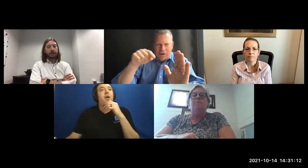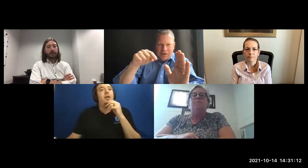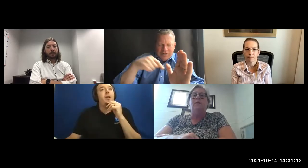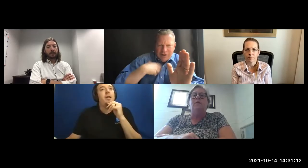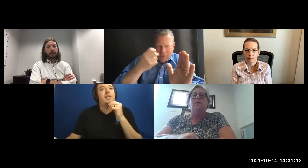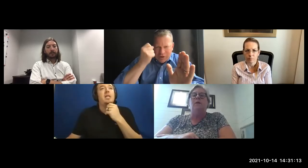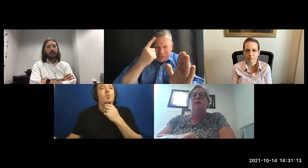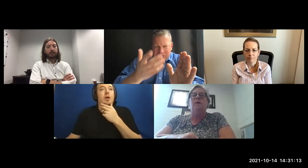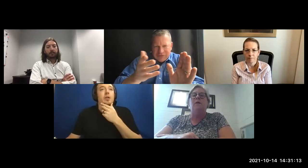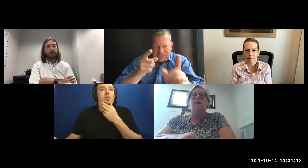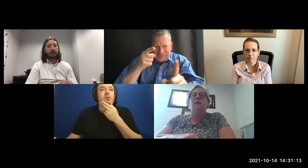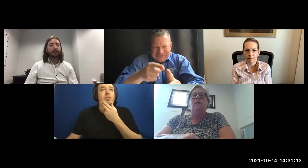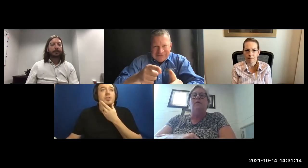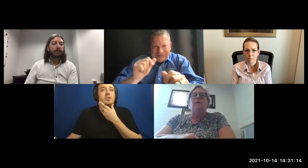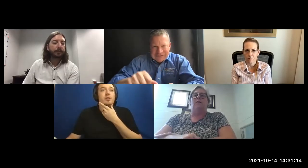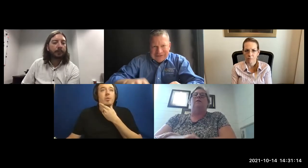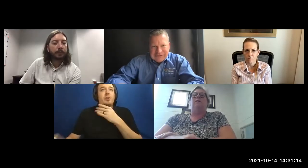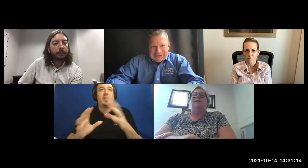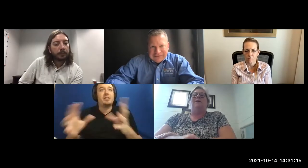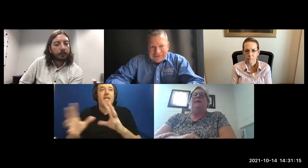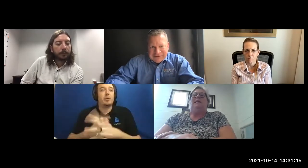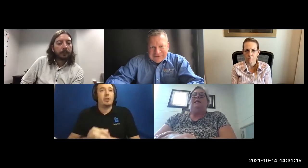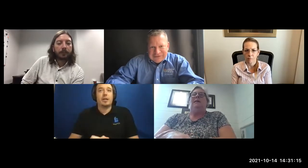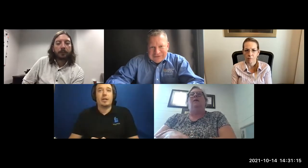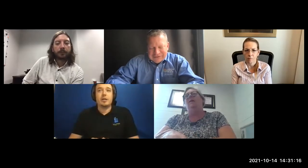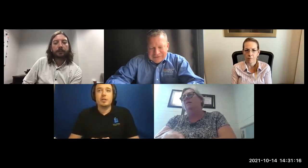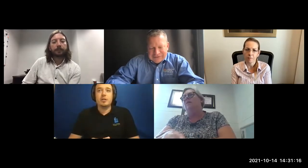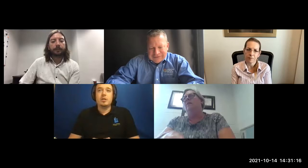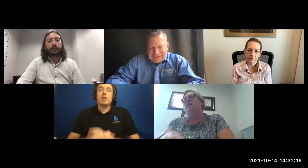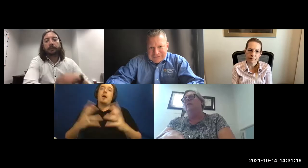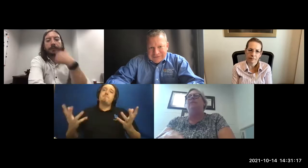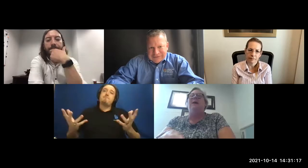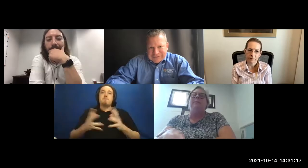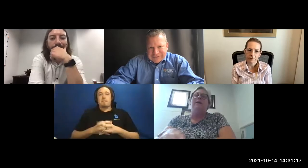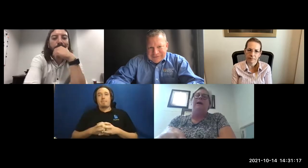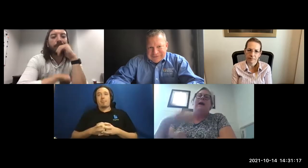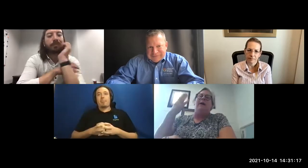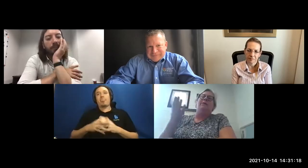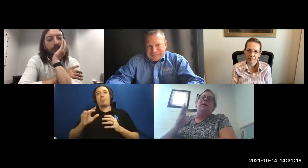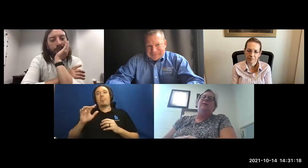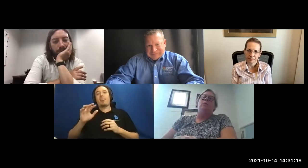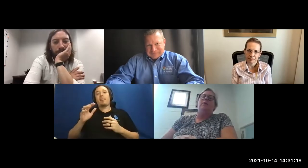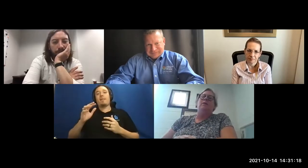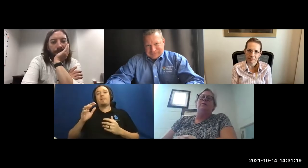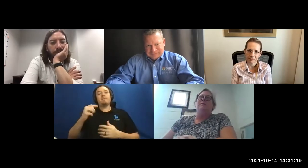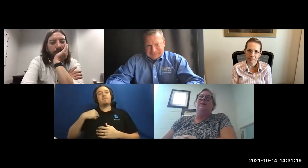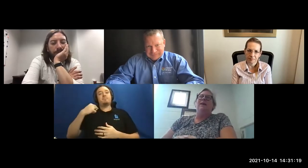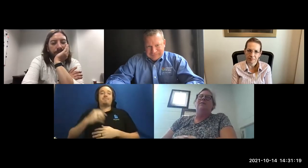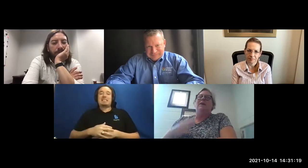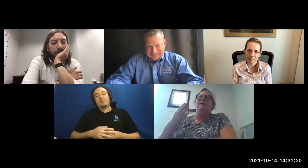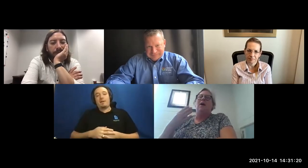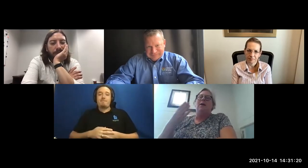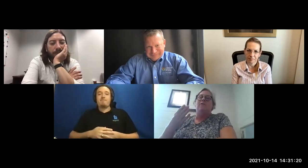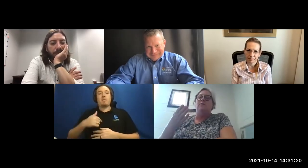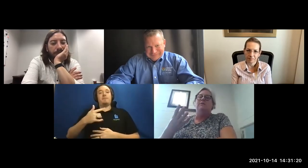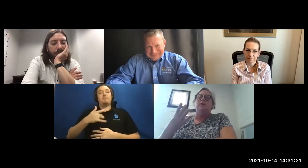And comparing exactly what? Just, I want to understand exactly what you're looking at here. I mean, I think I feel